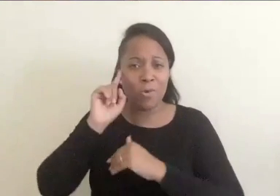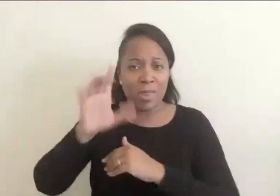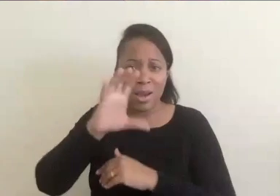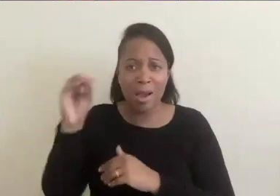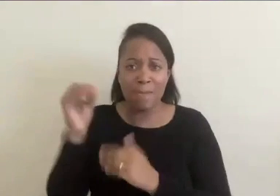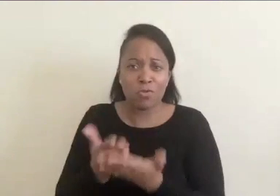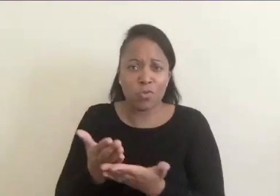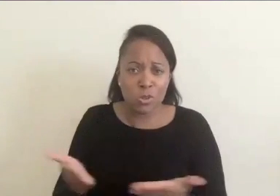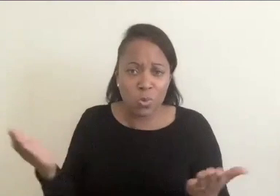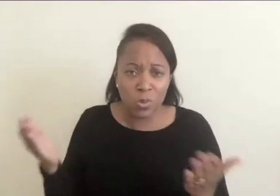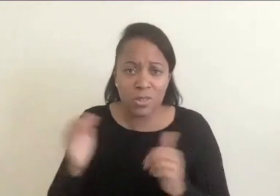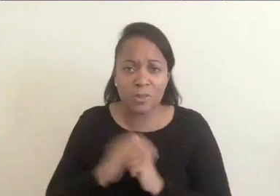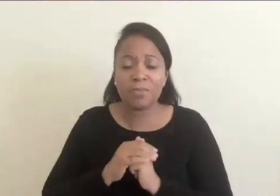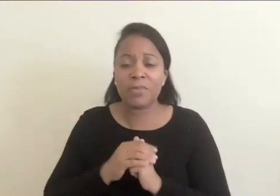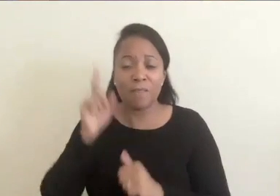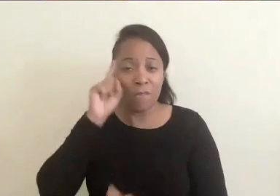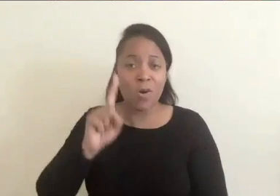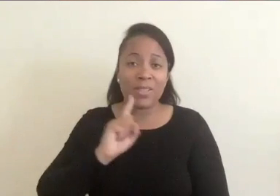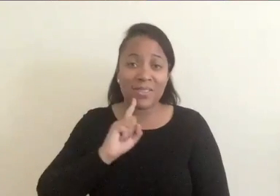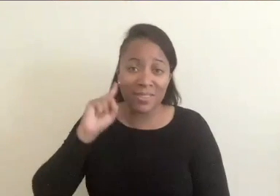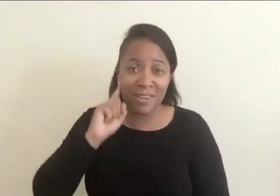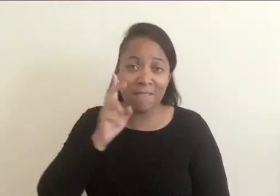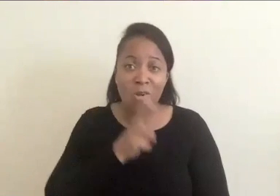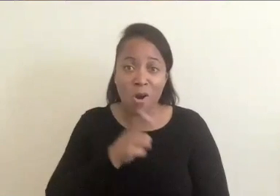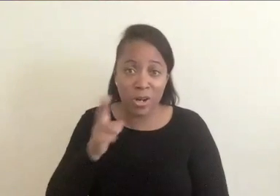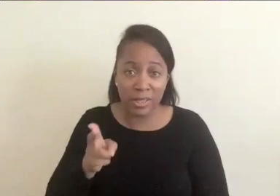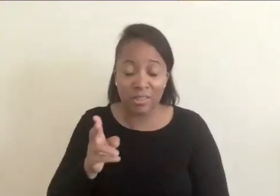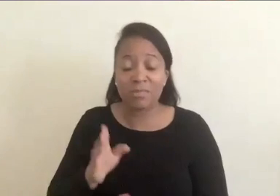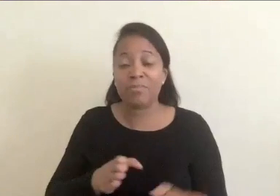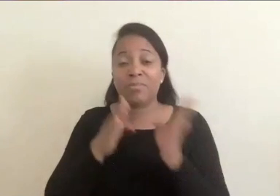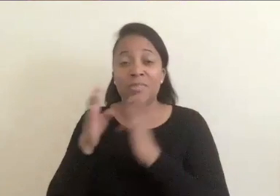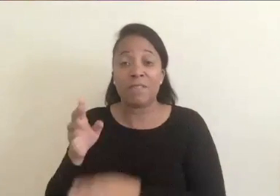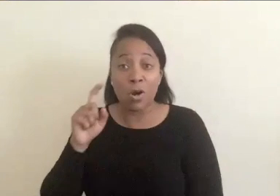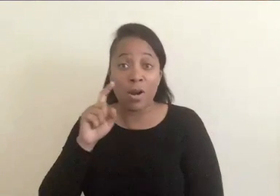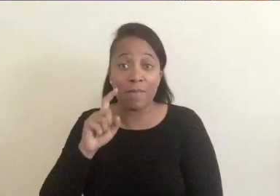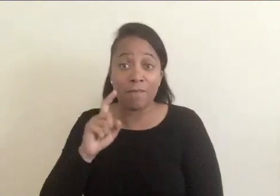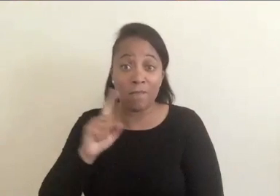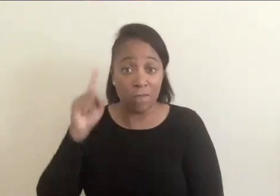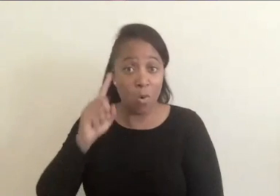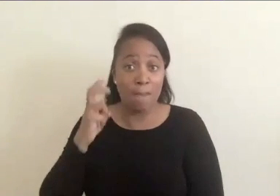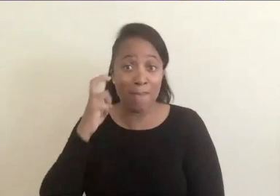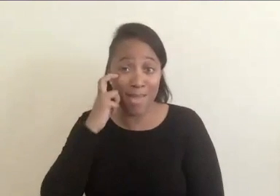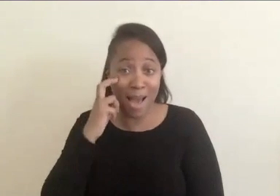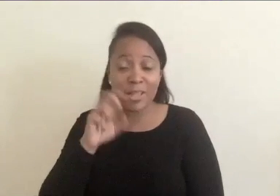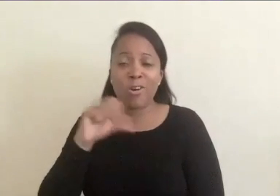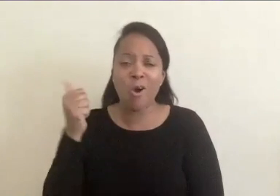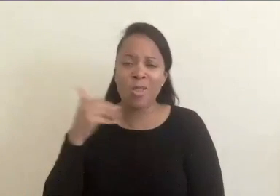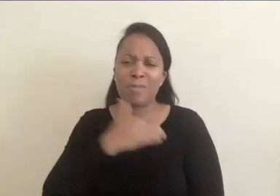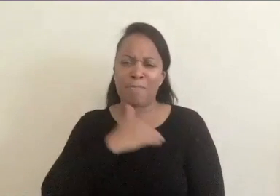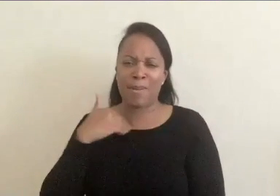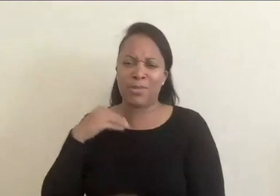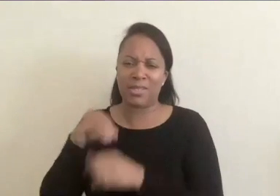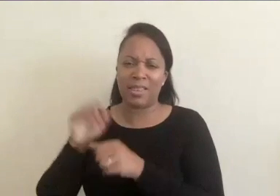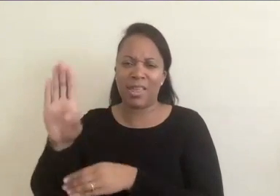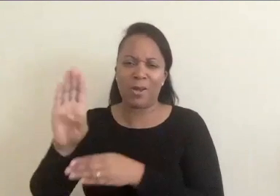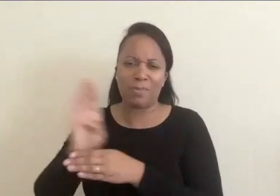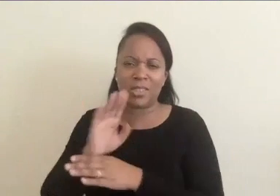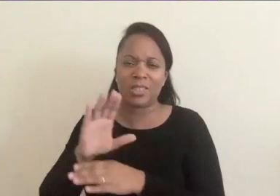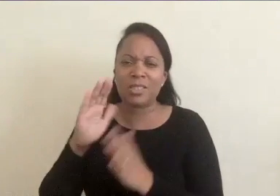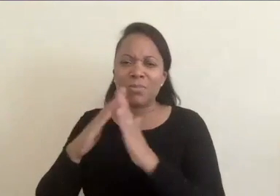company's resources, for the deaf and the hard of hearing, for the blind, and for other members of their business